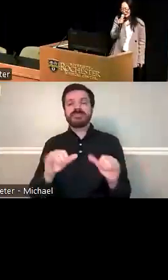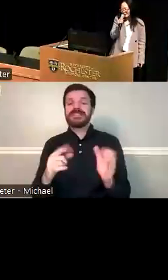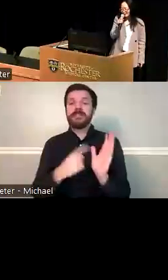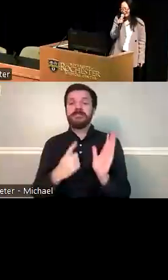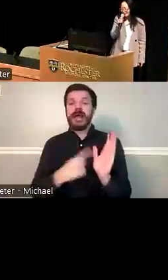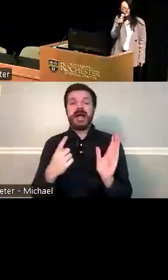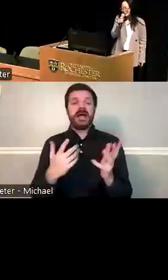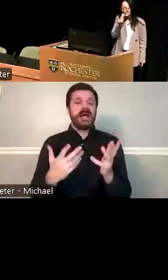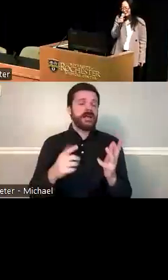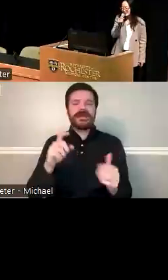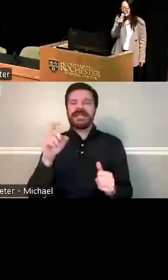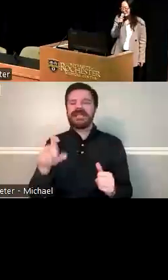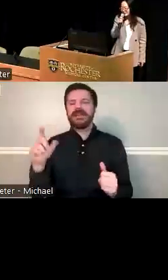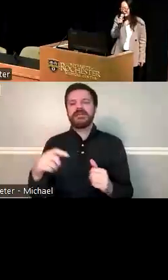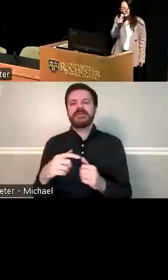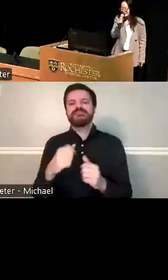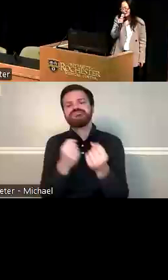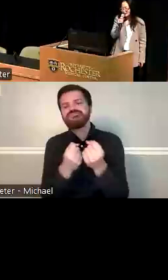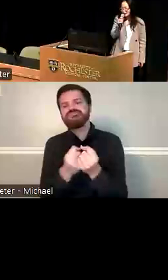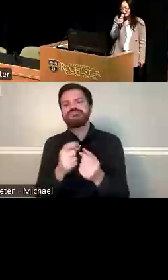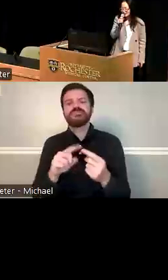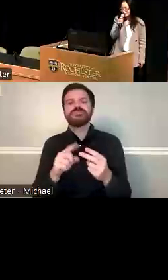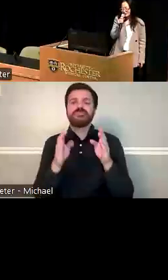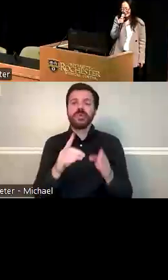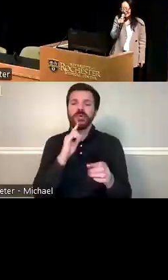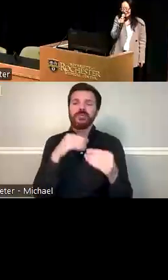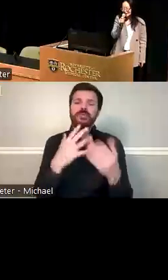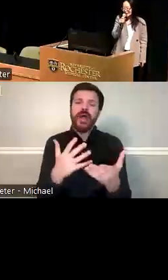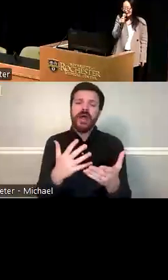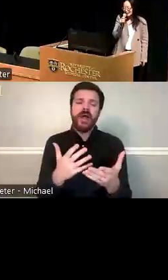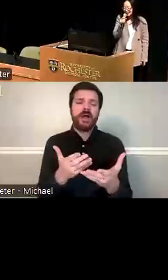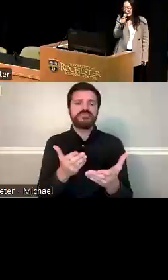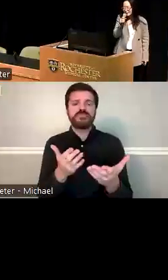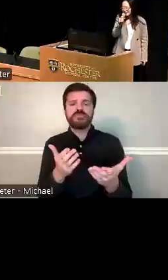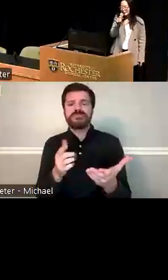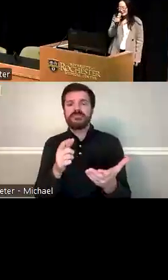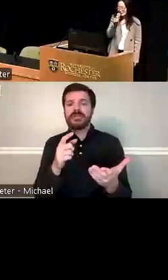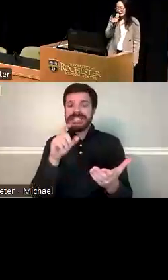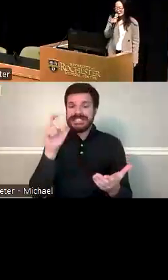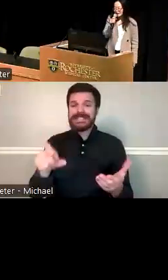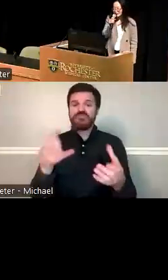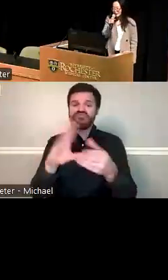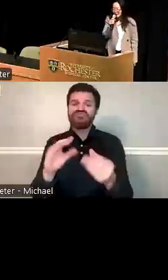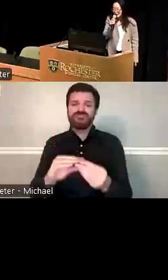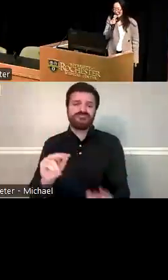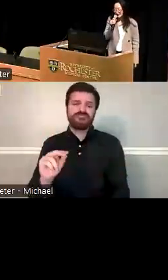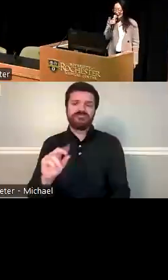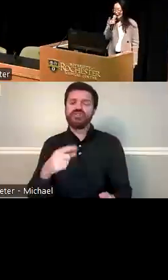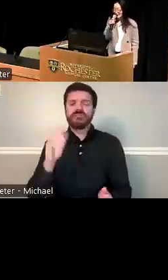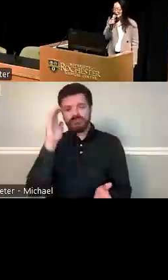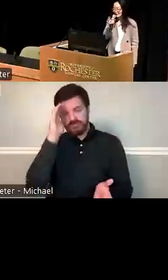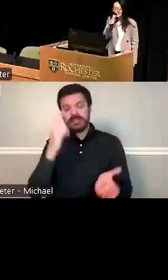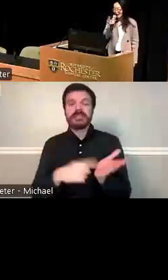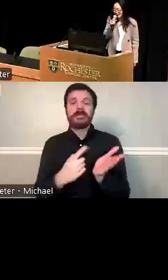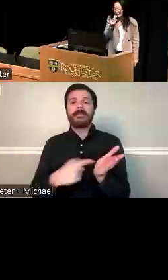to cry on. They just need somebody to be there, and they don't need you to say anything. Some they just need because I'm a representative of God